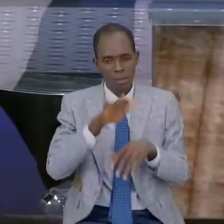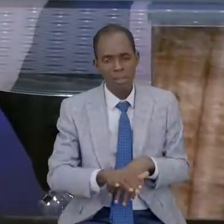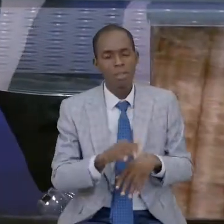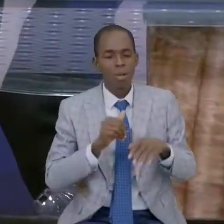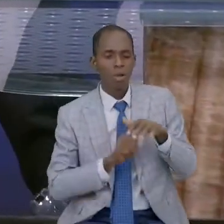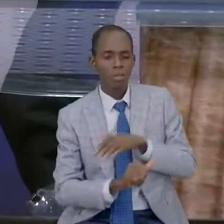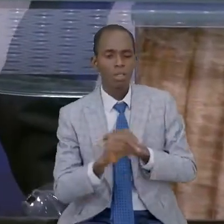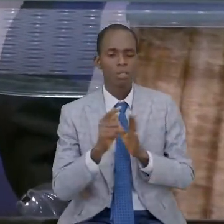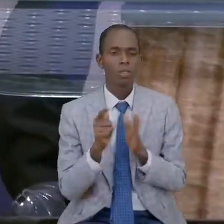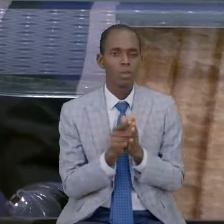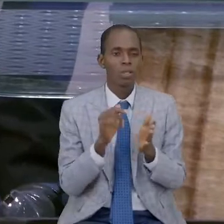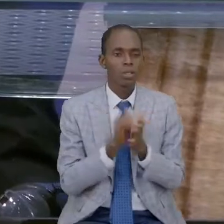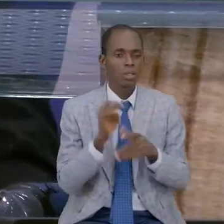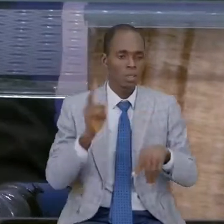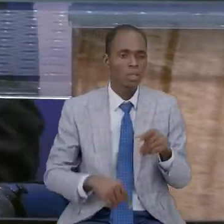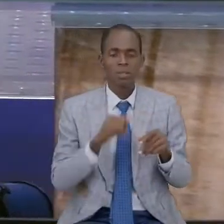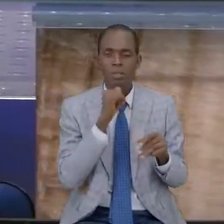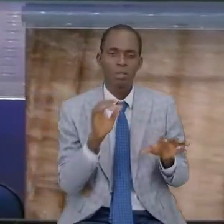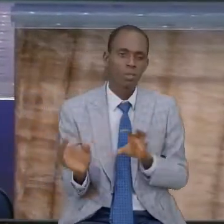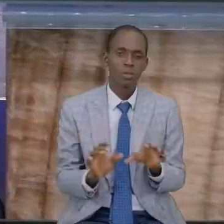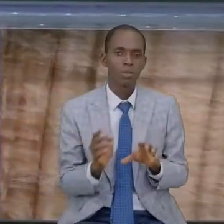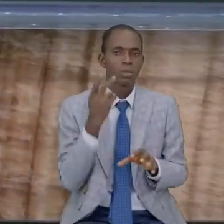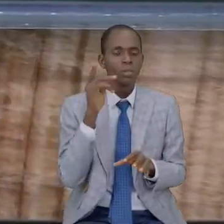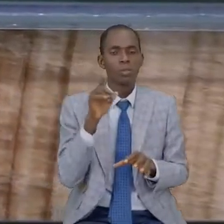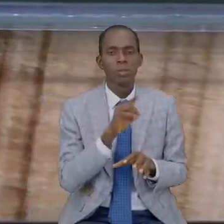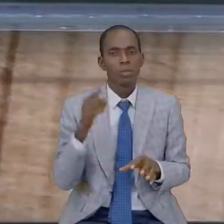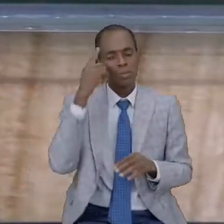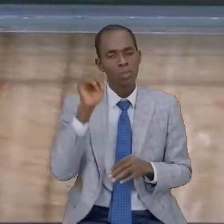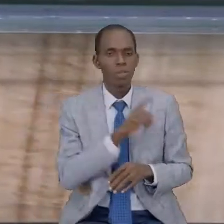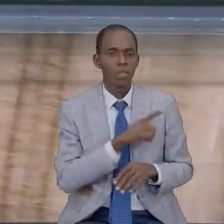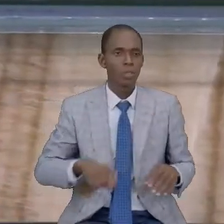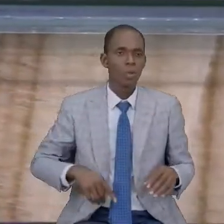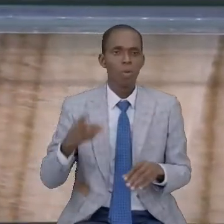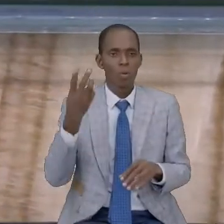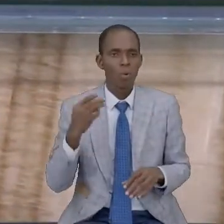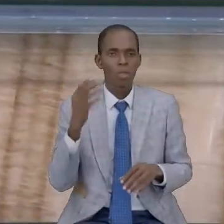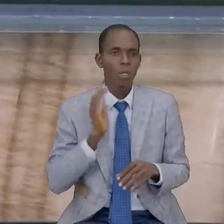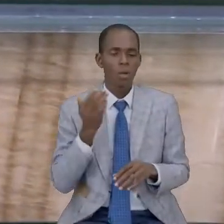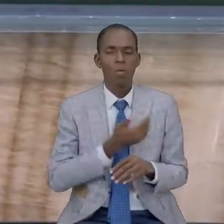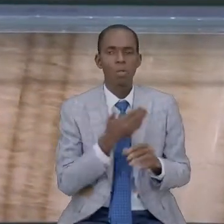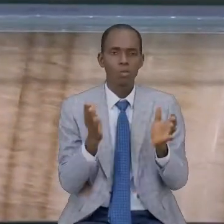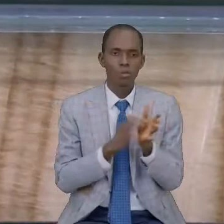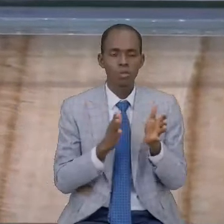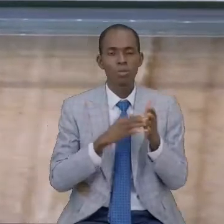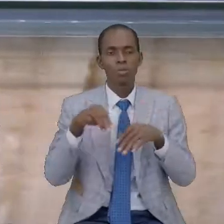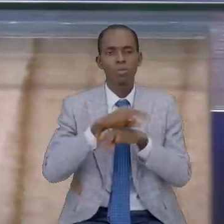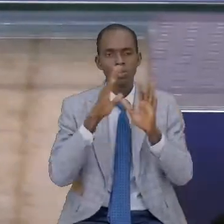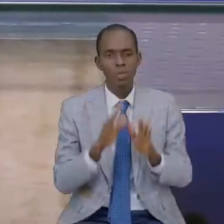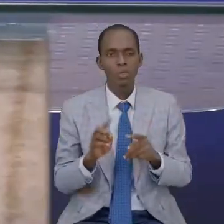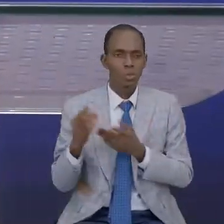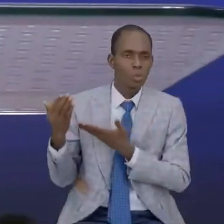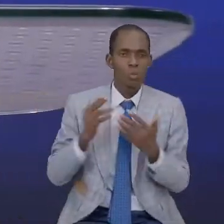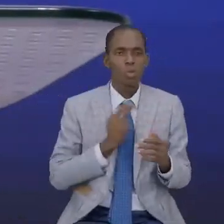law that he cannot fulfill. It says, wherefore the law was a schoolmaster to bring us unto Christ, that